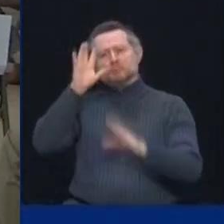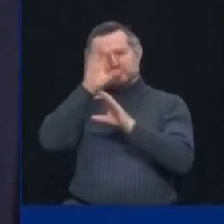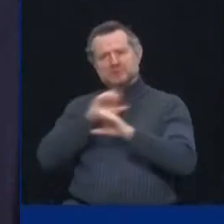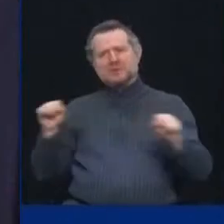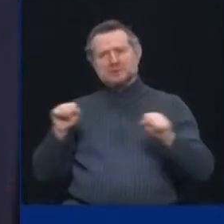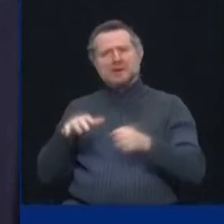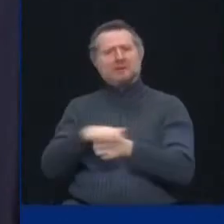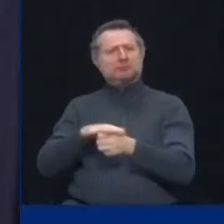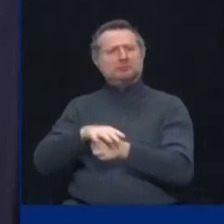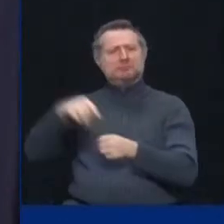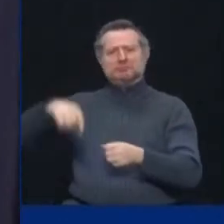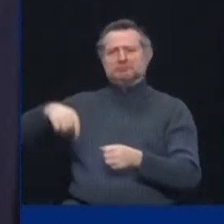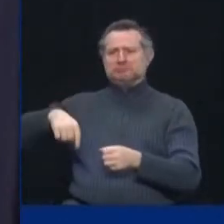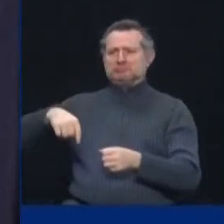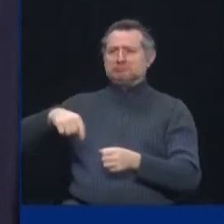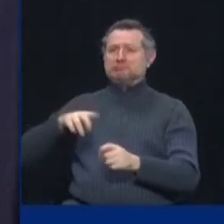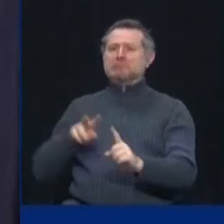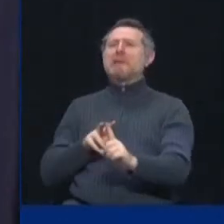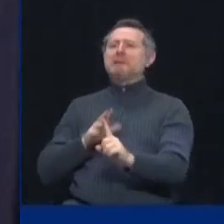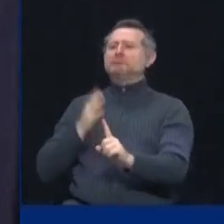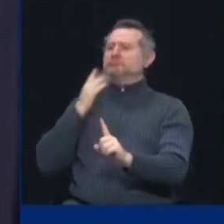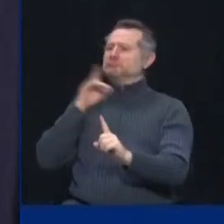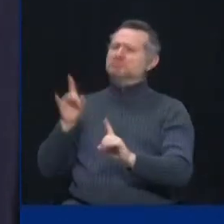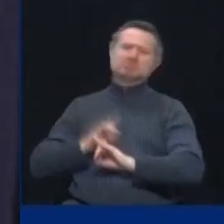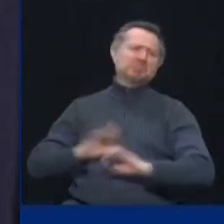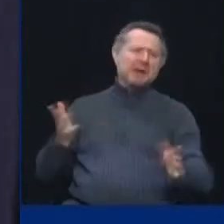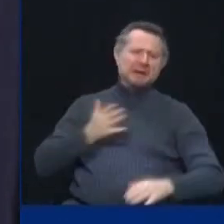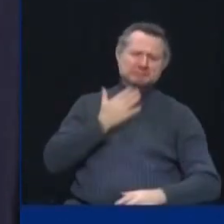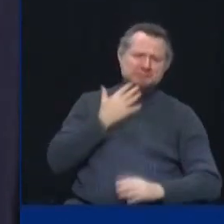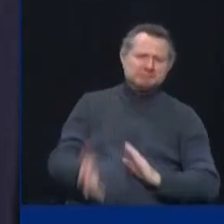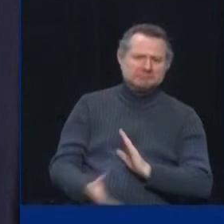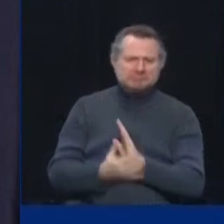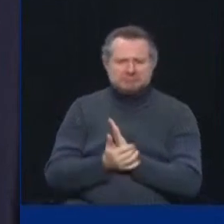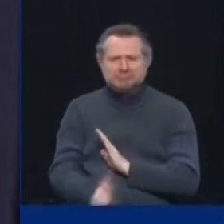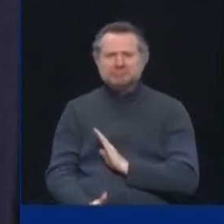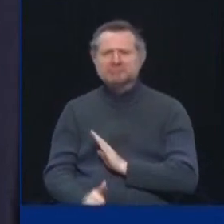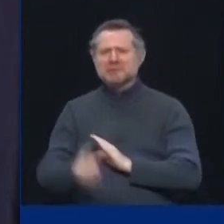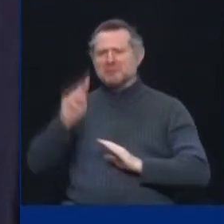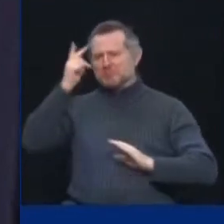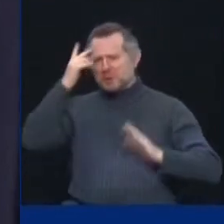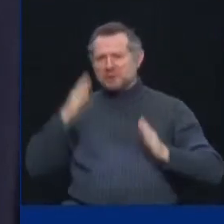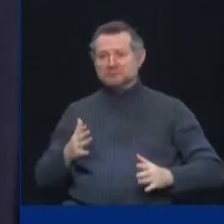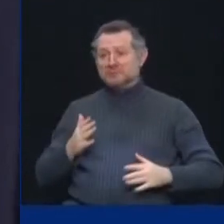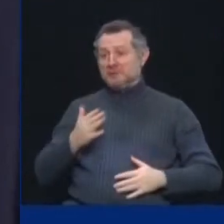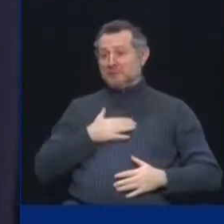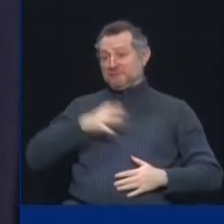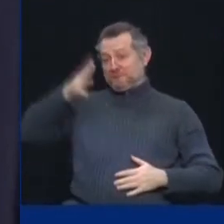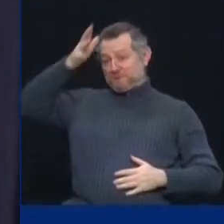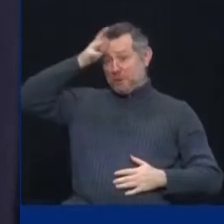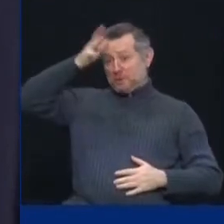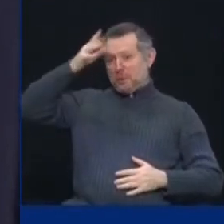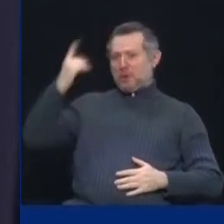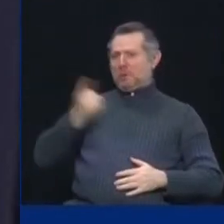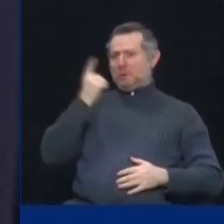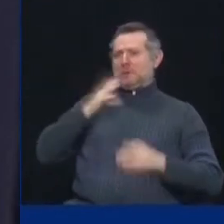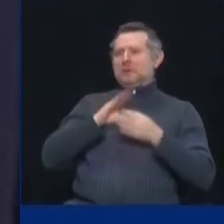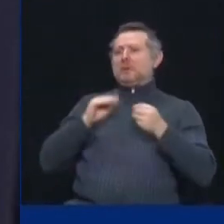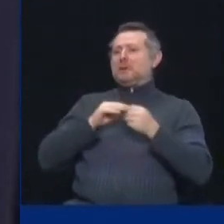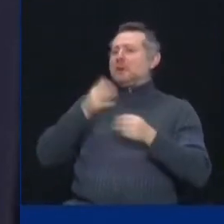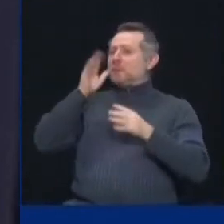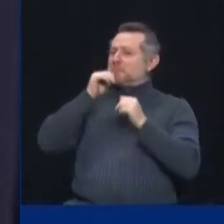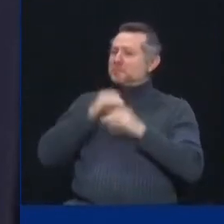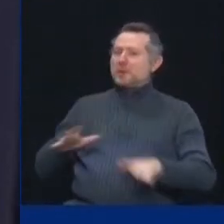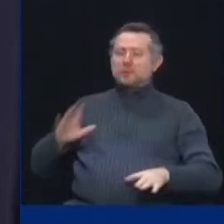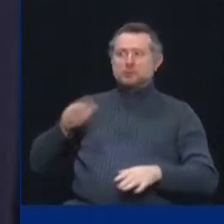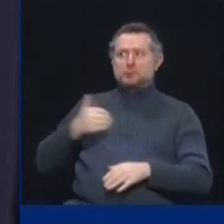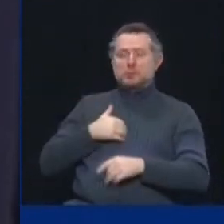a truly extraordinary public official. My father used to say, God rest his soul, there are people who go into public